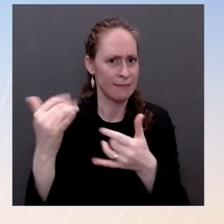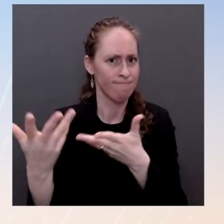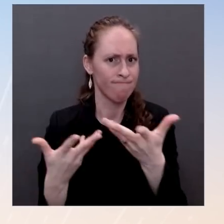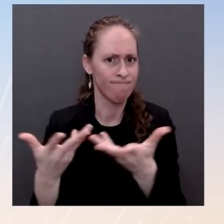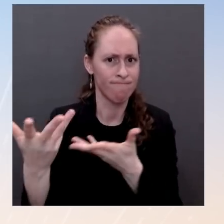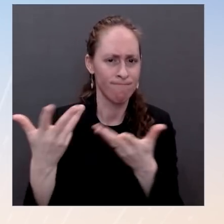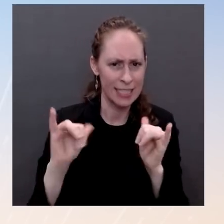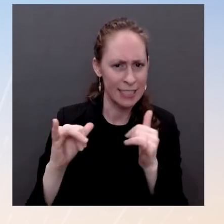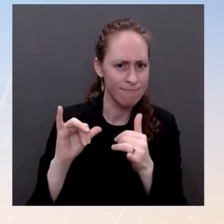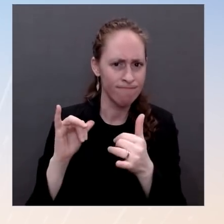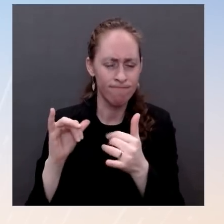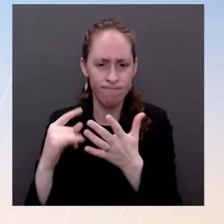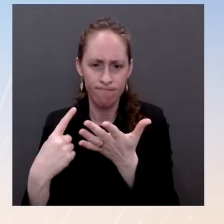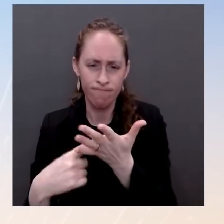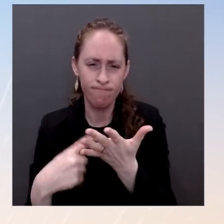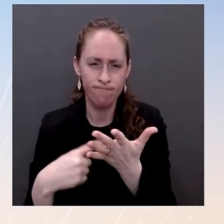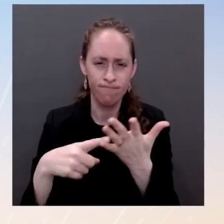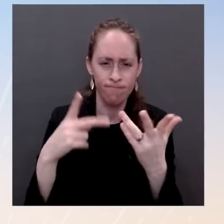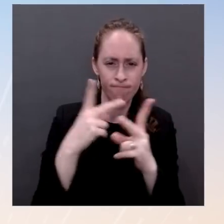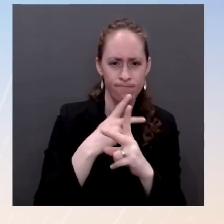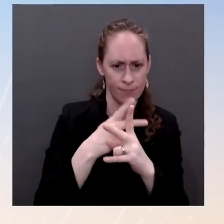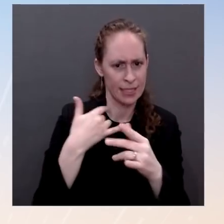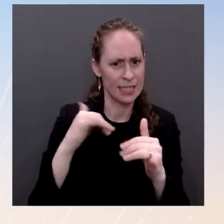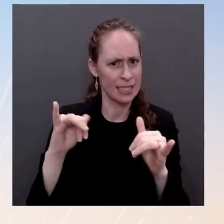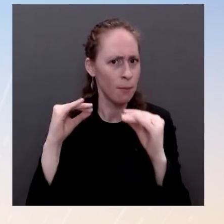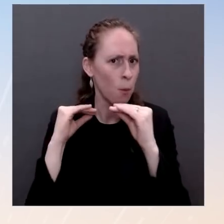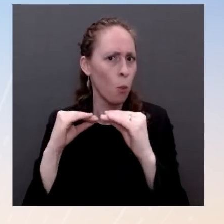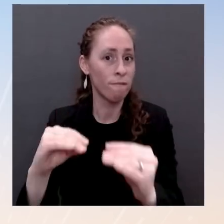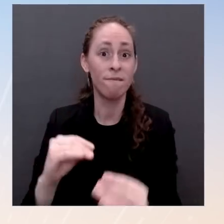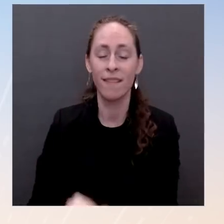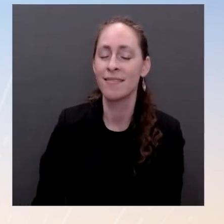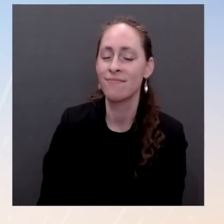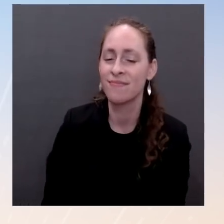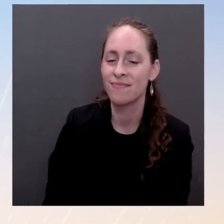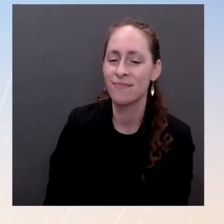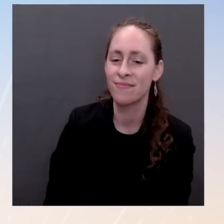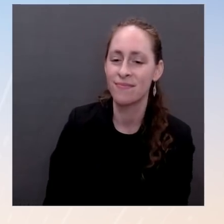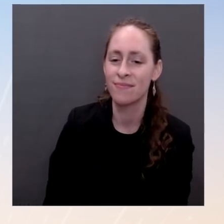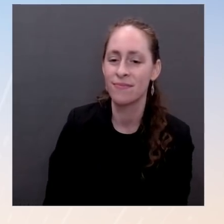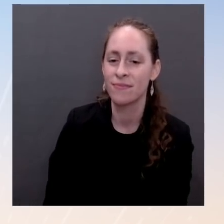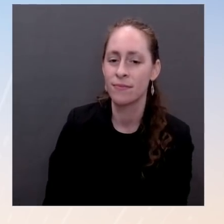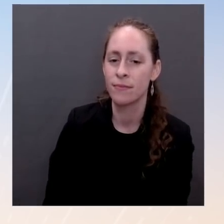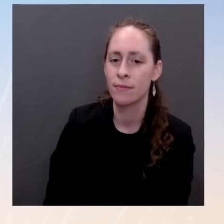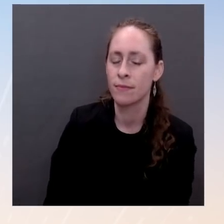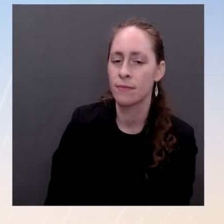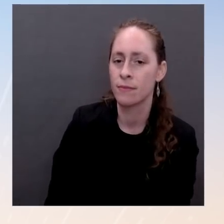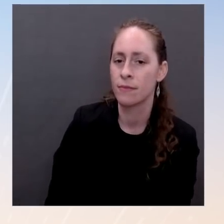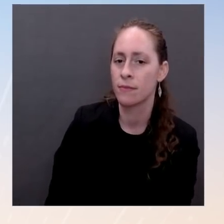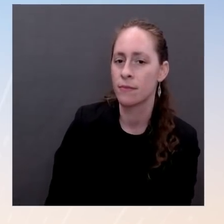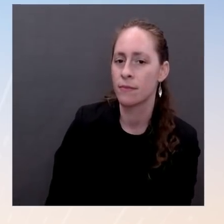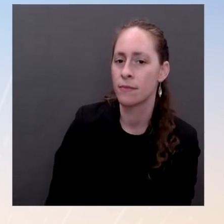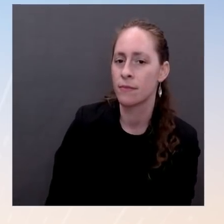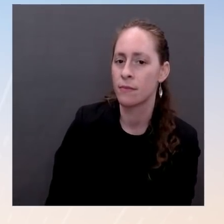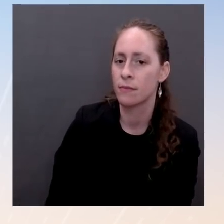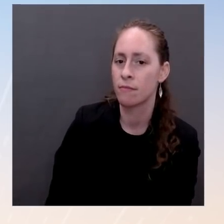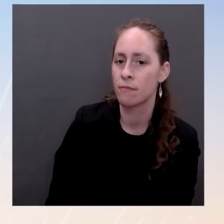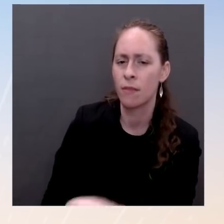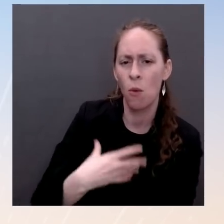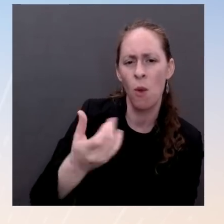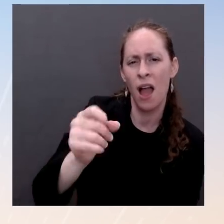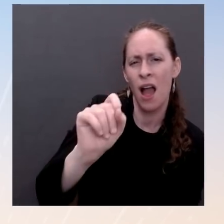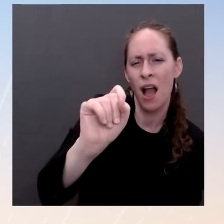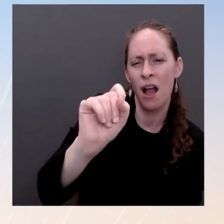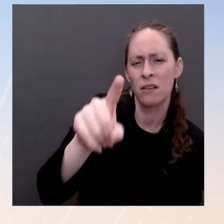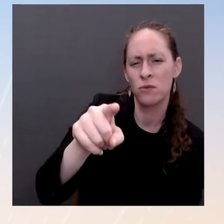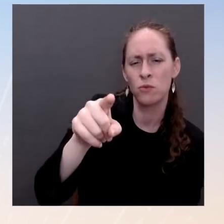forward. Go ahead. Thank you very much, Jen. One question on Asian Americans and one question on Ukraine. On Asian Americans, actually,